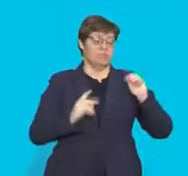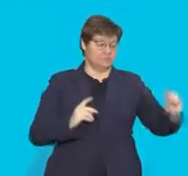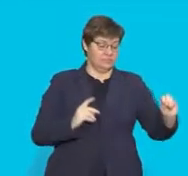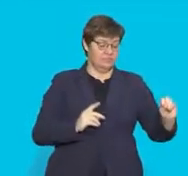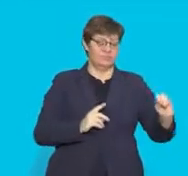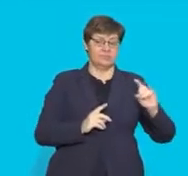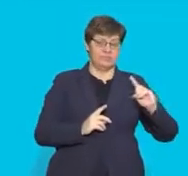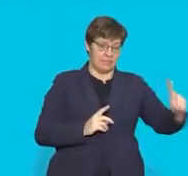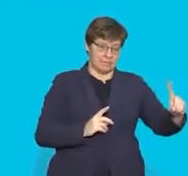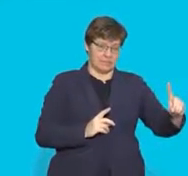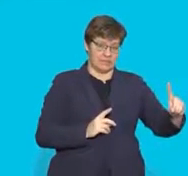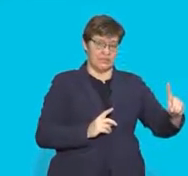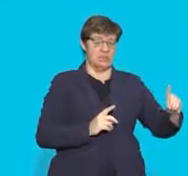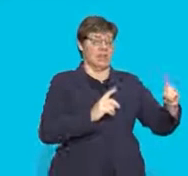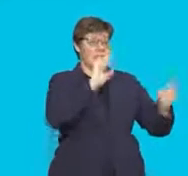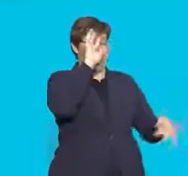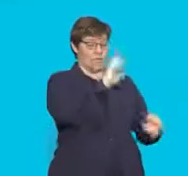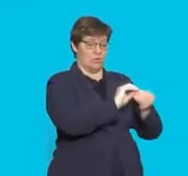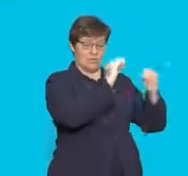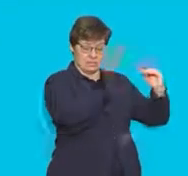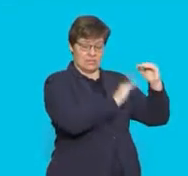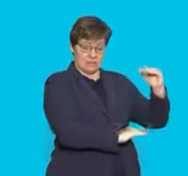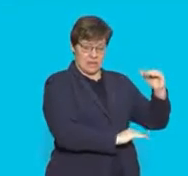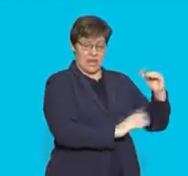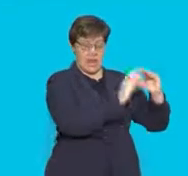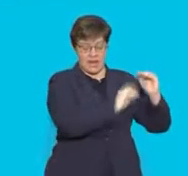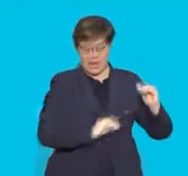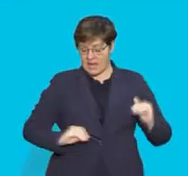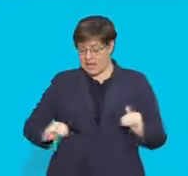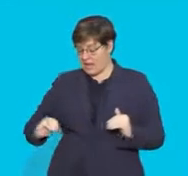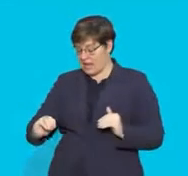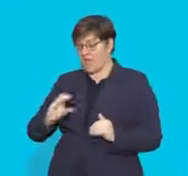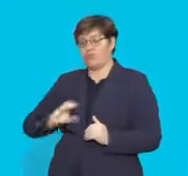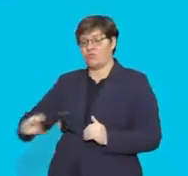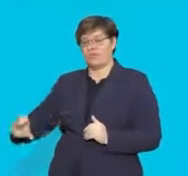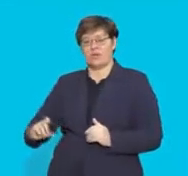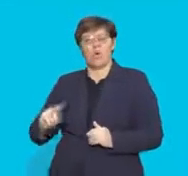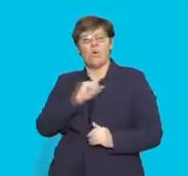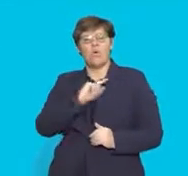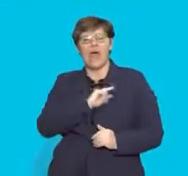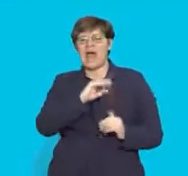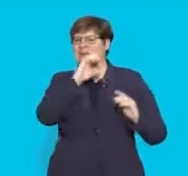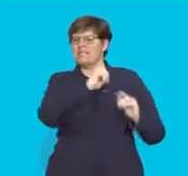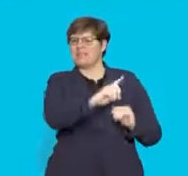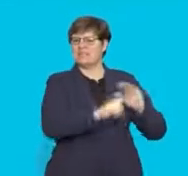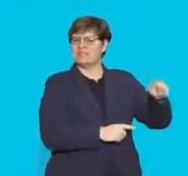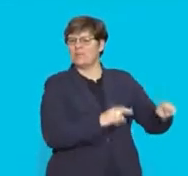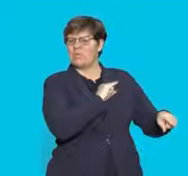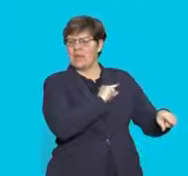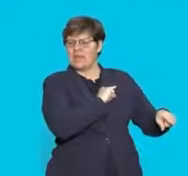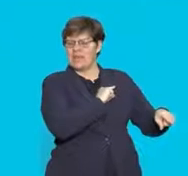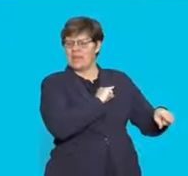A debit to accumulated depreciation. What are we doing? Why are we debiting accumulated